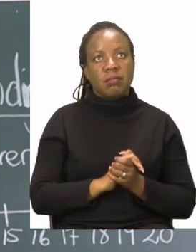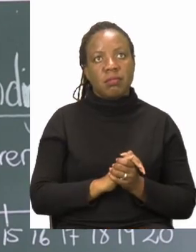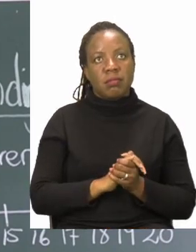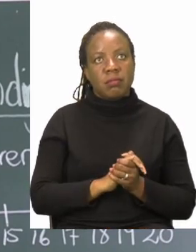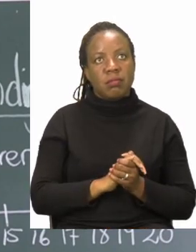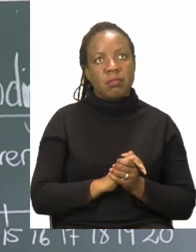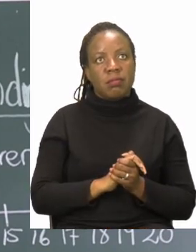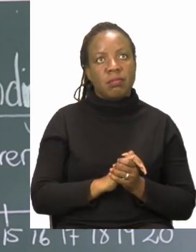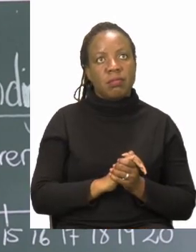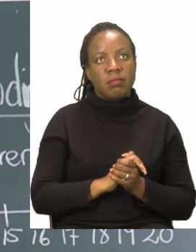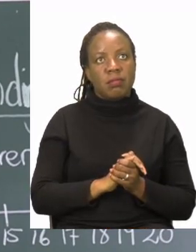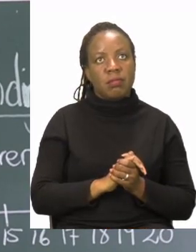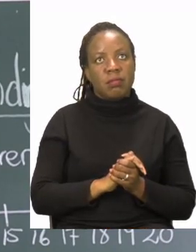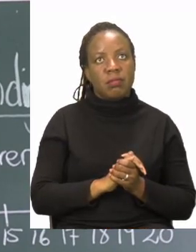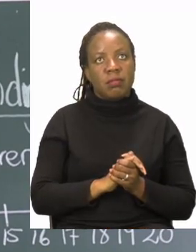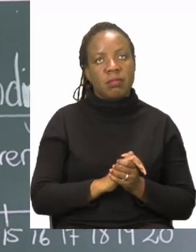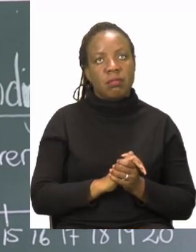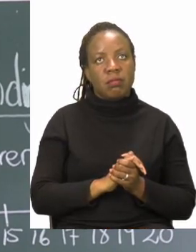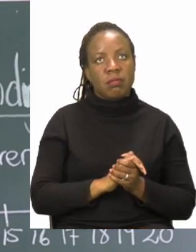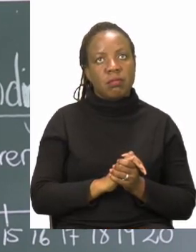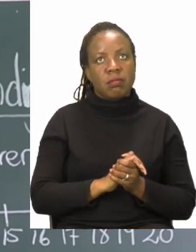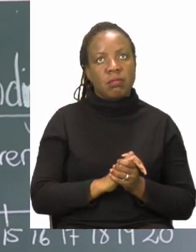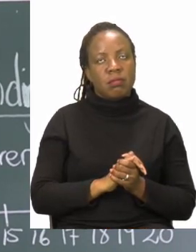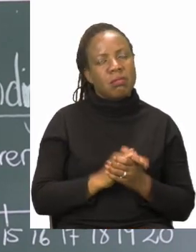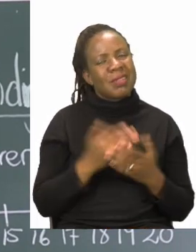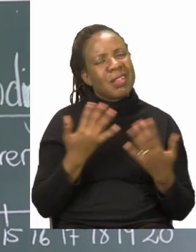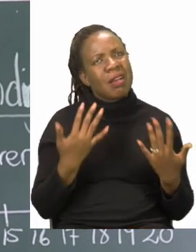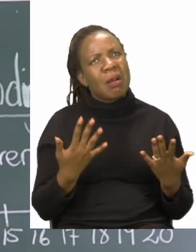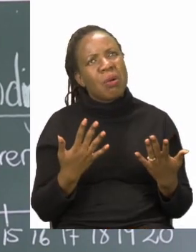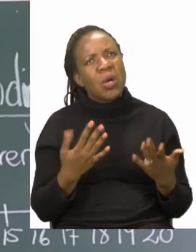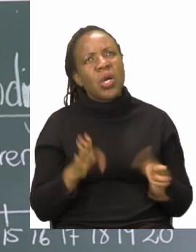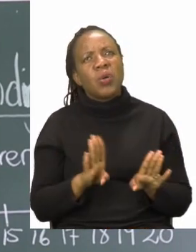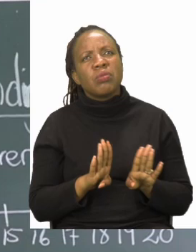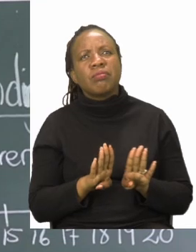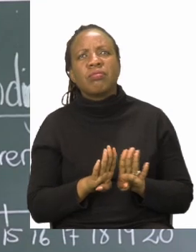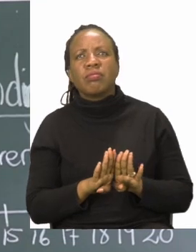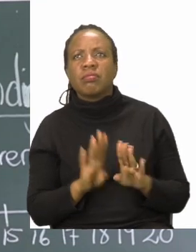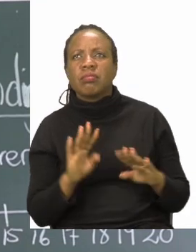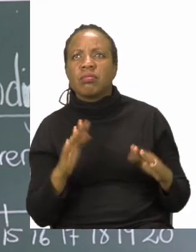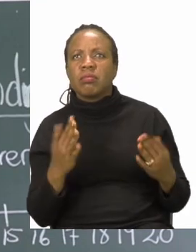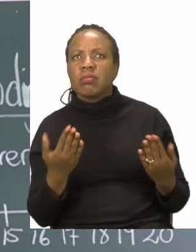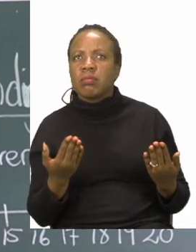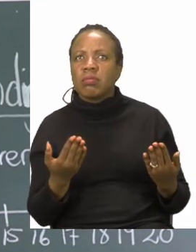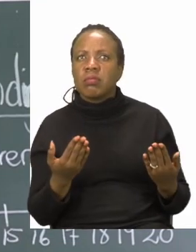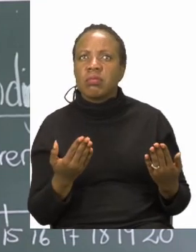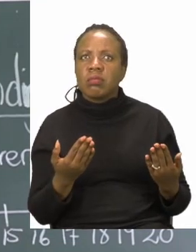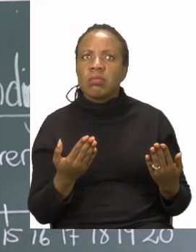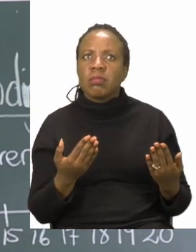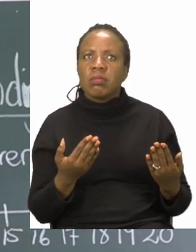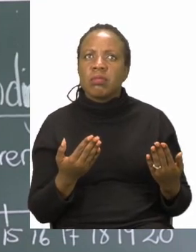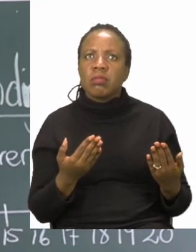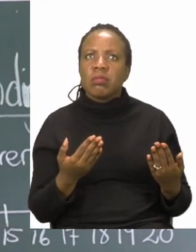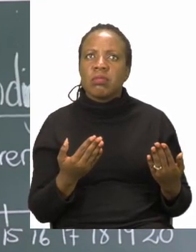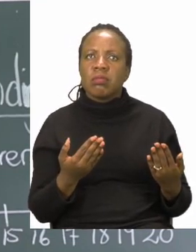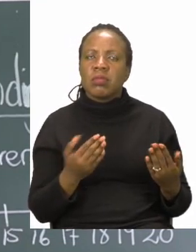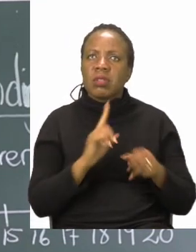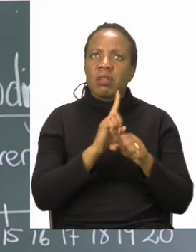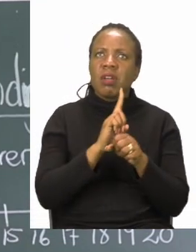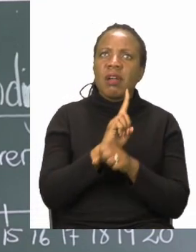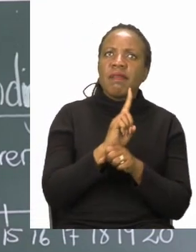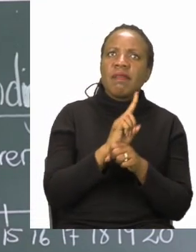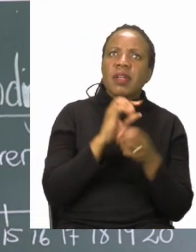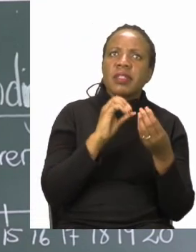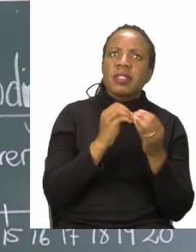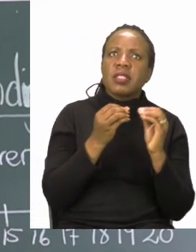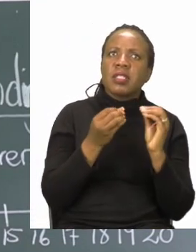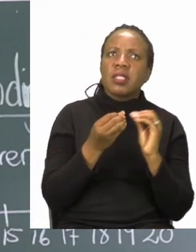So, can you tell me what we have to do here? What is the first number that we have to